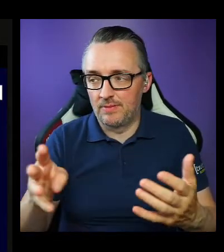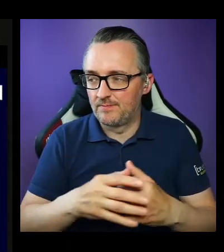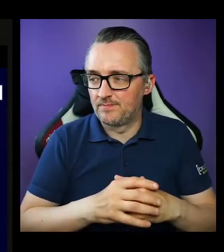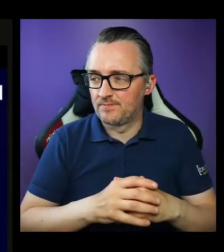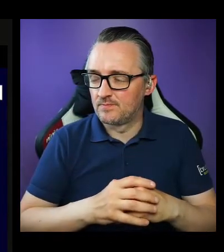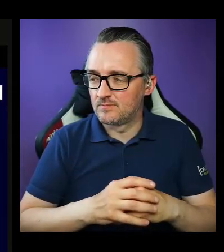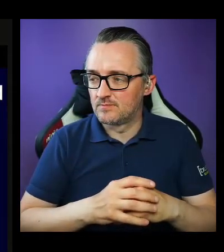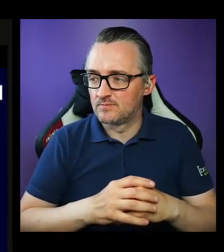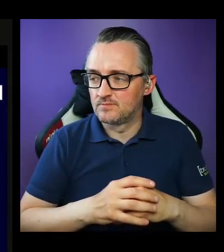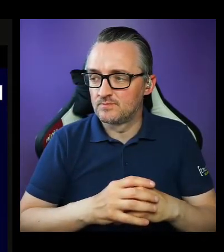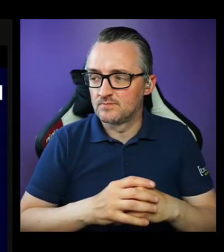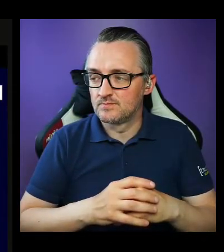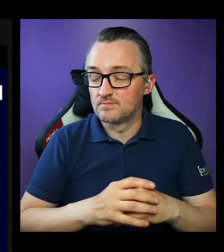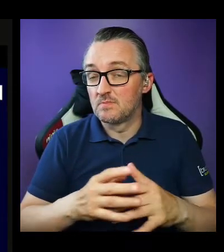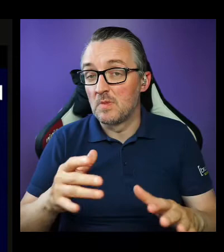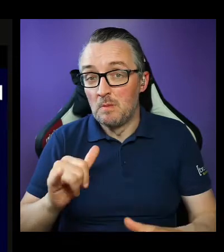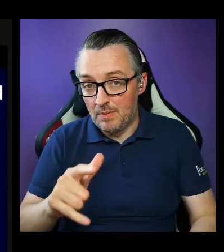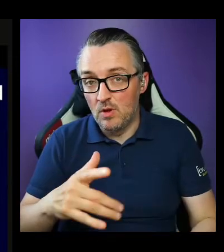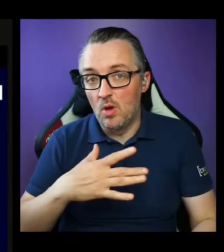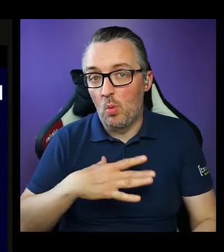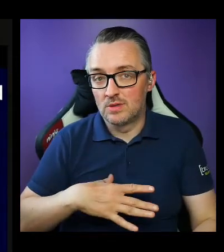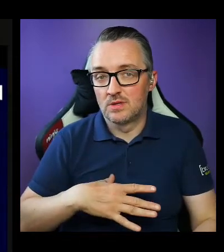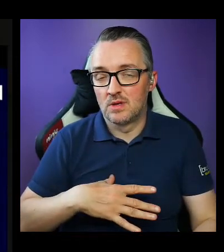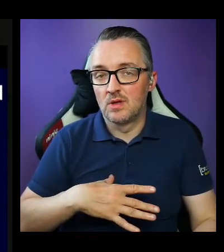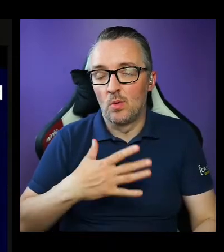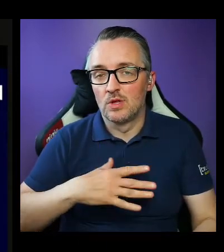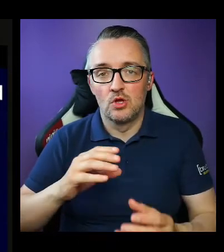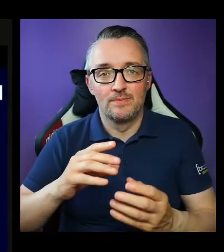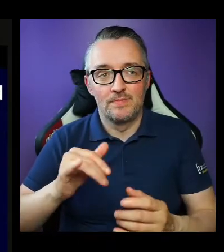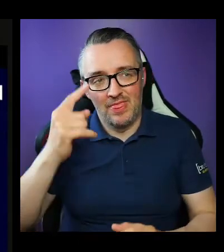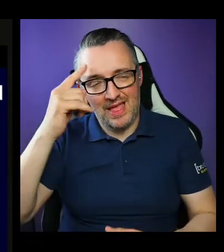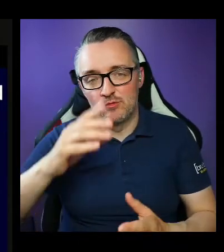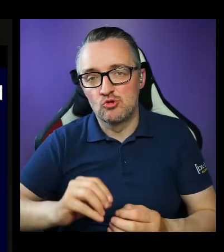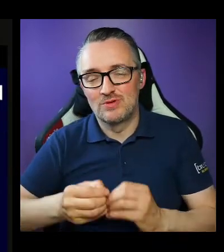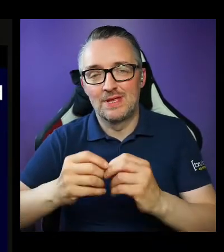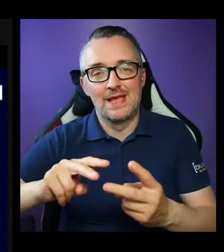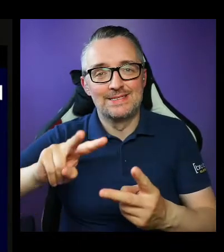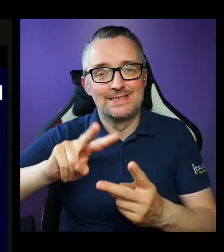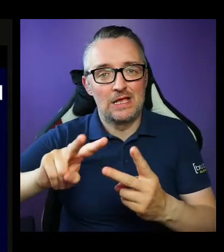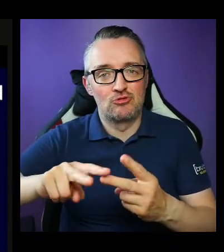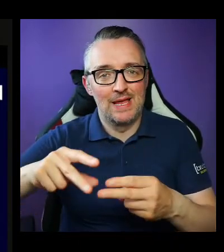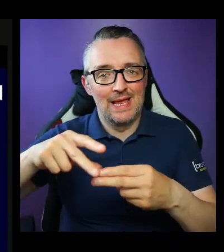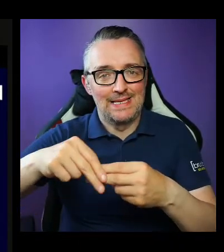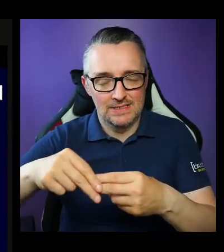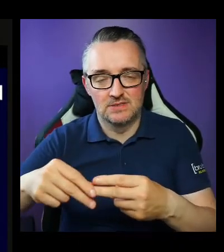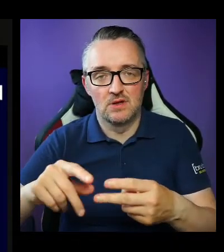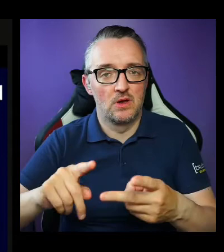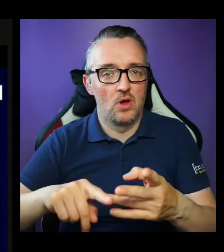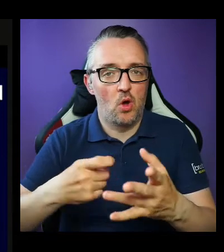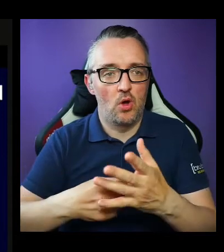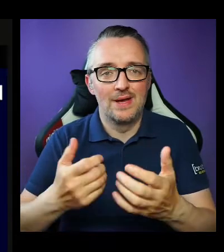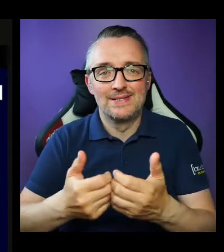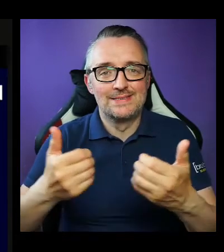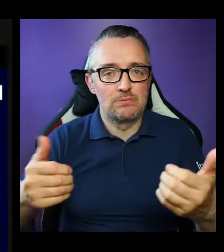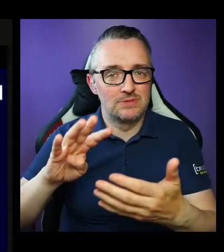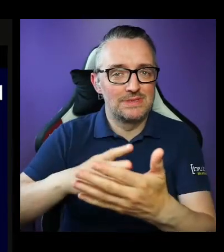some cases, you might want to take the decision of actually creating a secondary index or even creating a separate